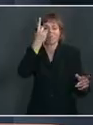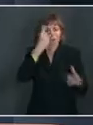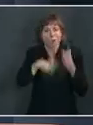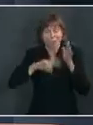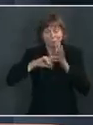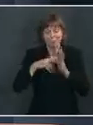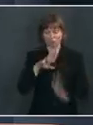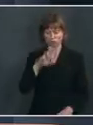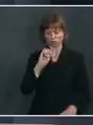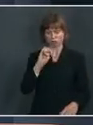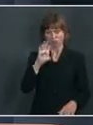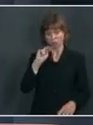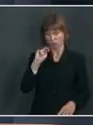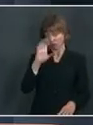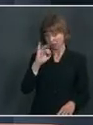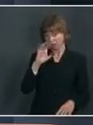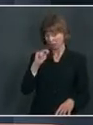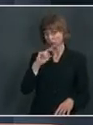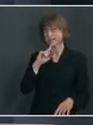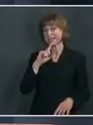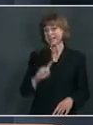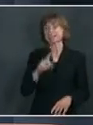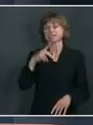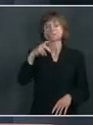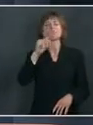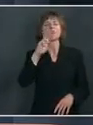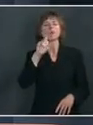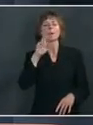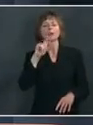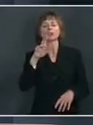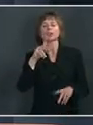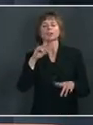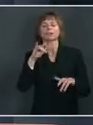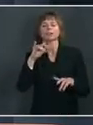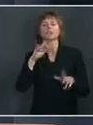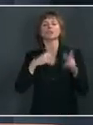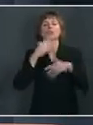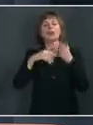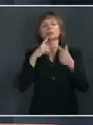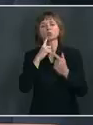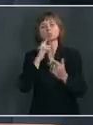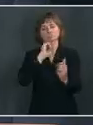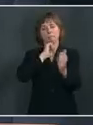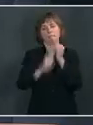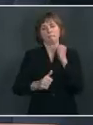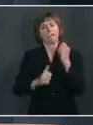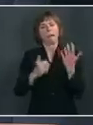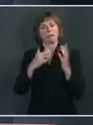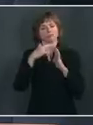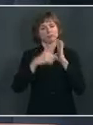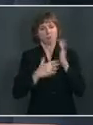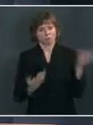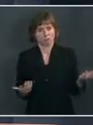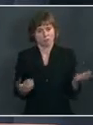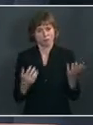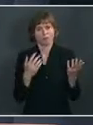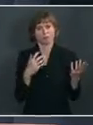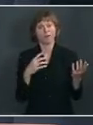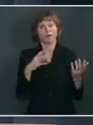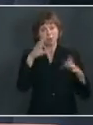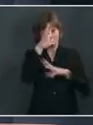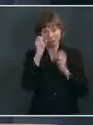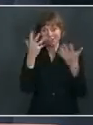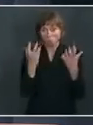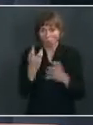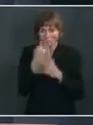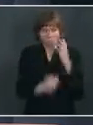get legislation through. It's a way to get relief to the American people. The president wants this to be a bipartisan package,